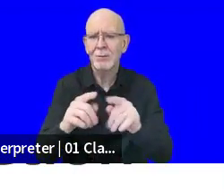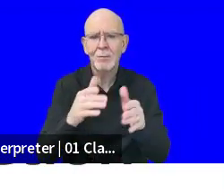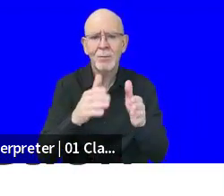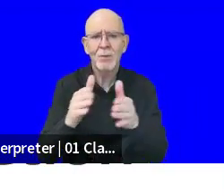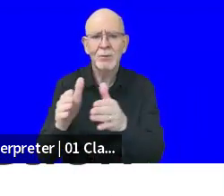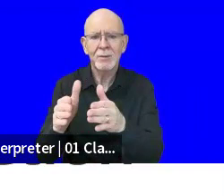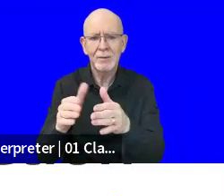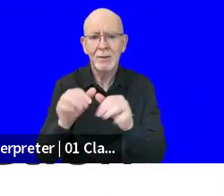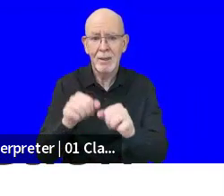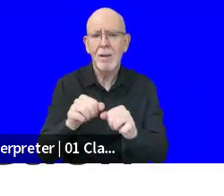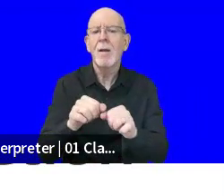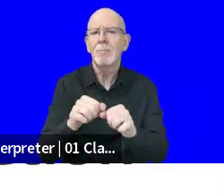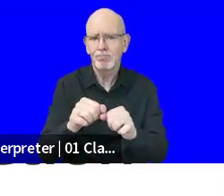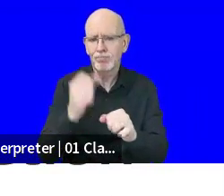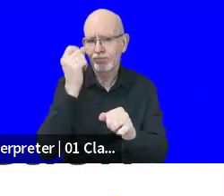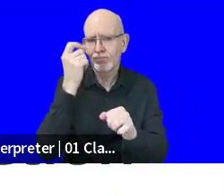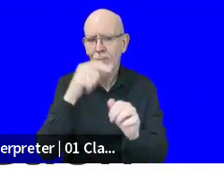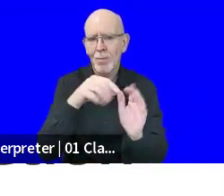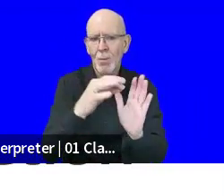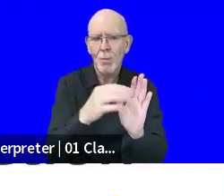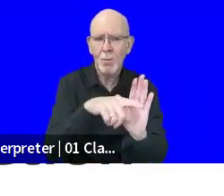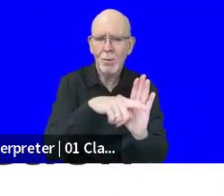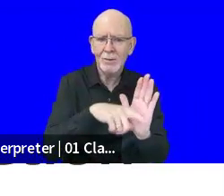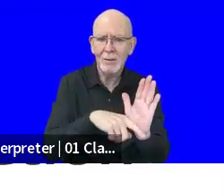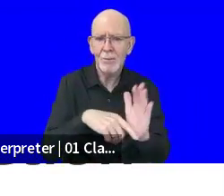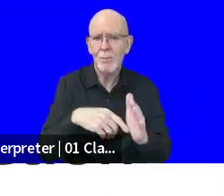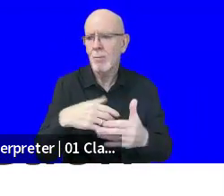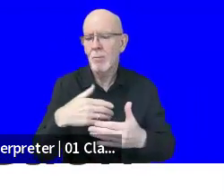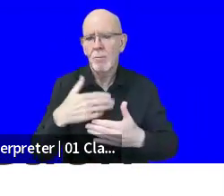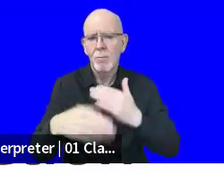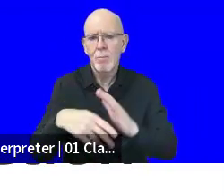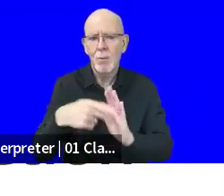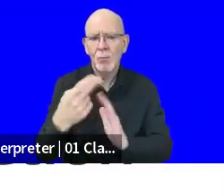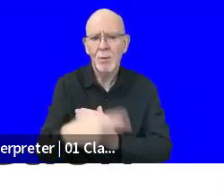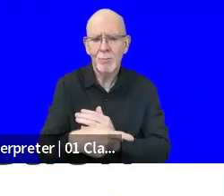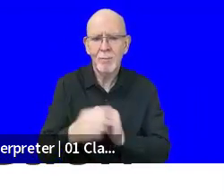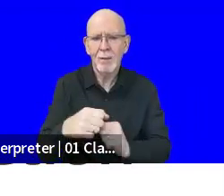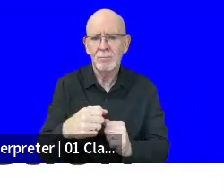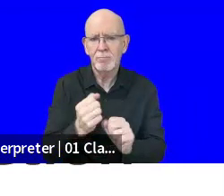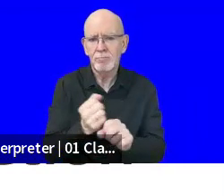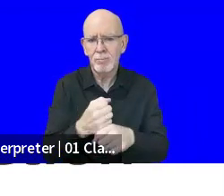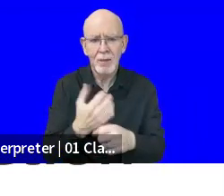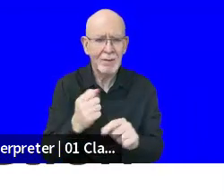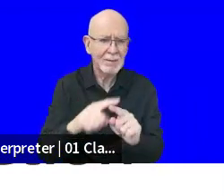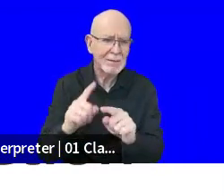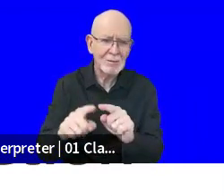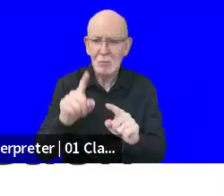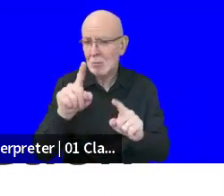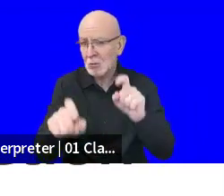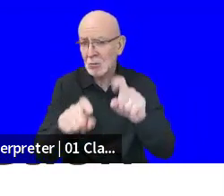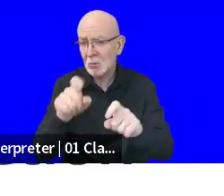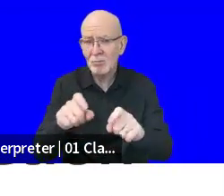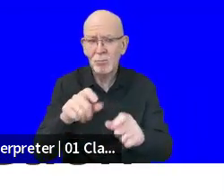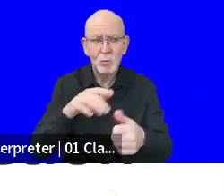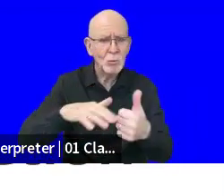social protection system are asking themselves with regards to supporting persons with disabilities, and we will see what kind of